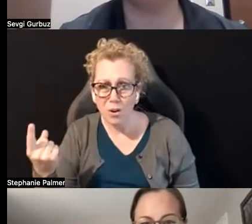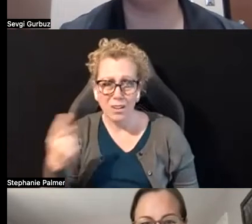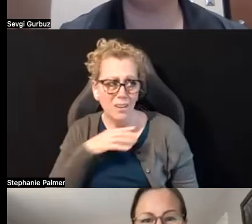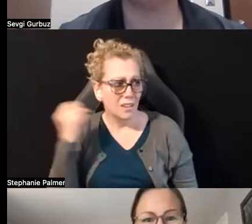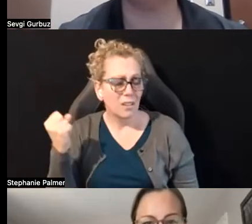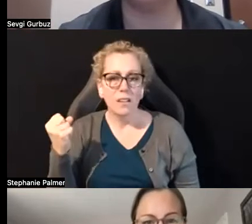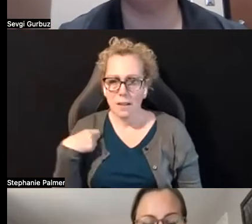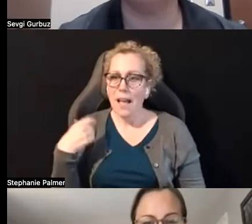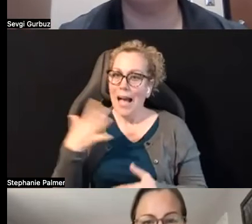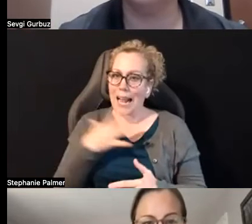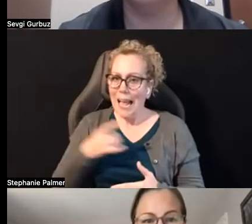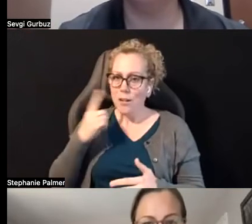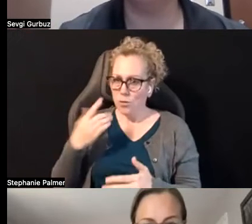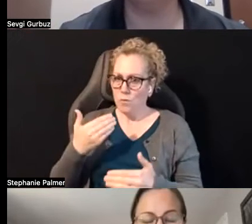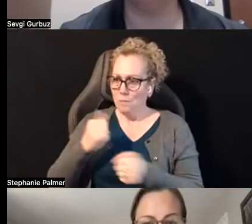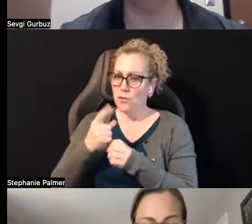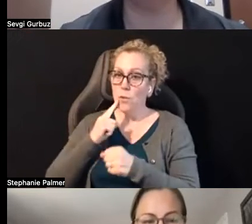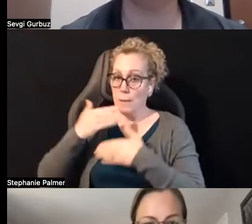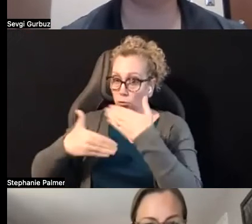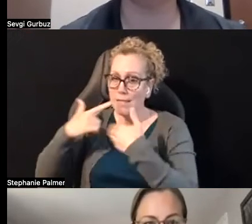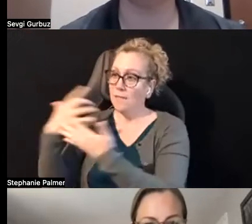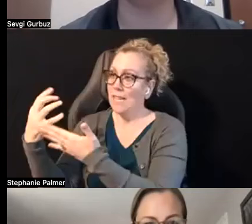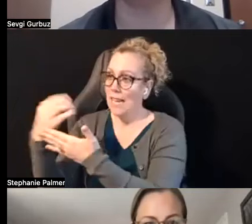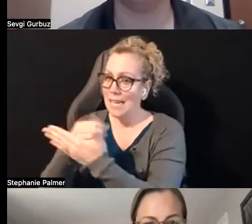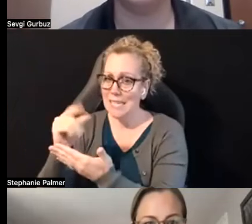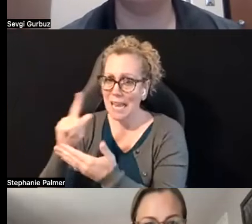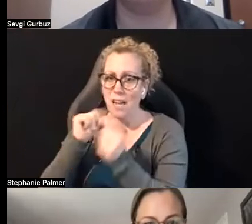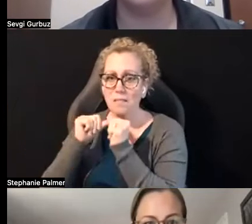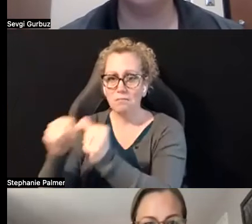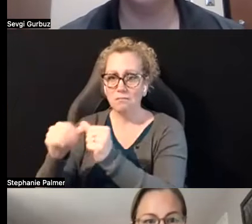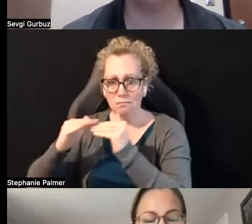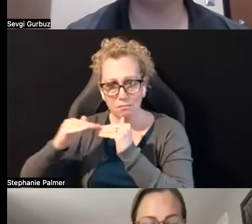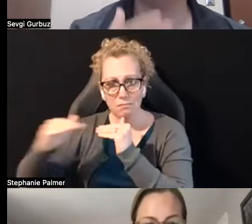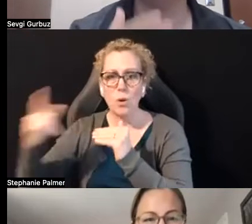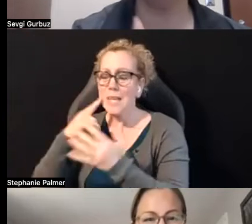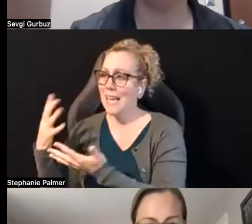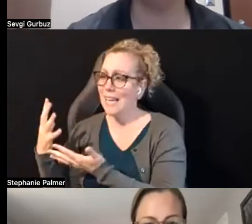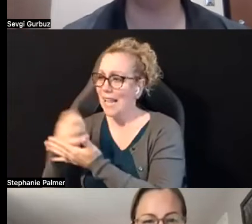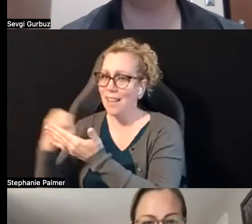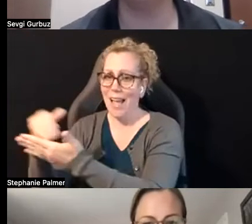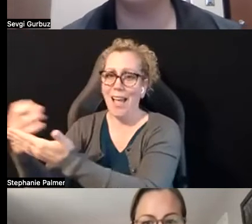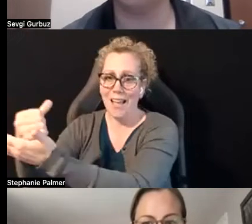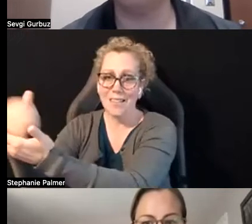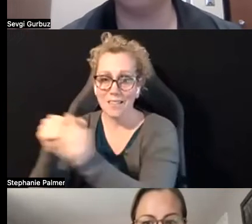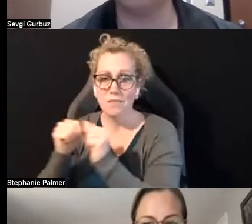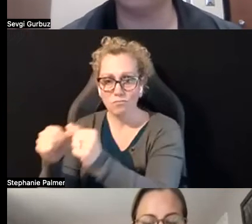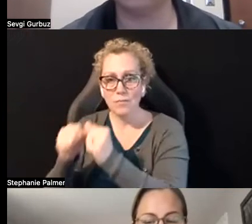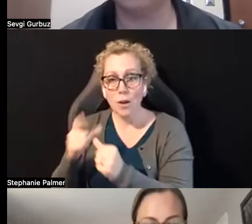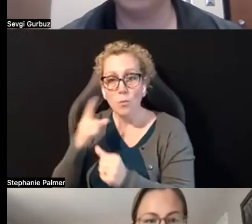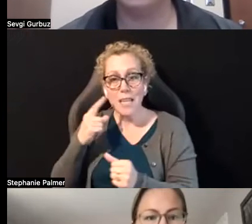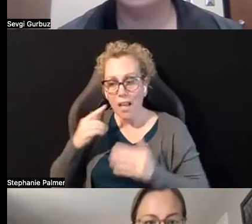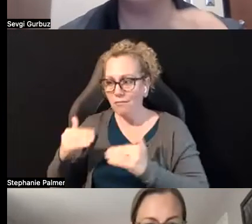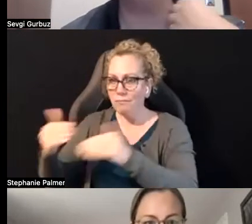a process that's sustainable, which can give us a lot of data over time, So we're continually improving our